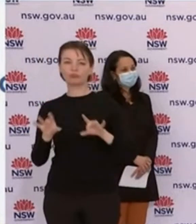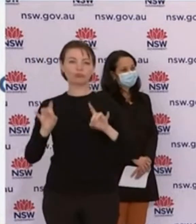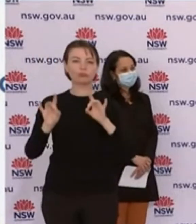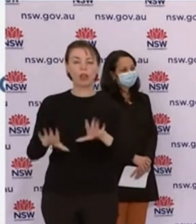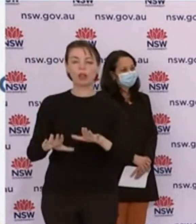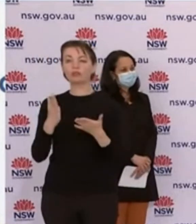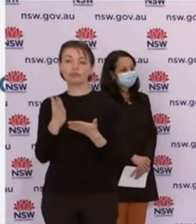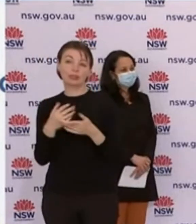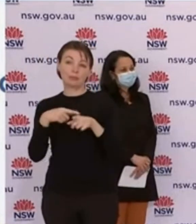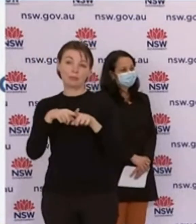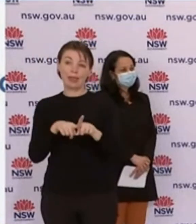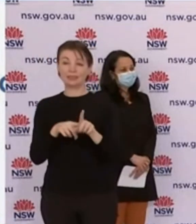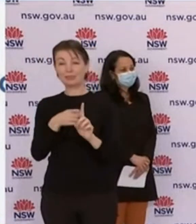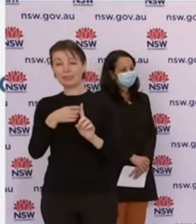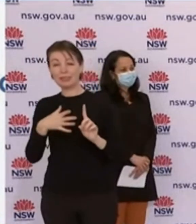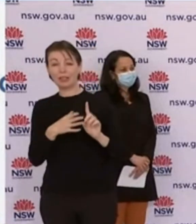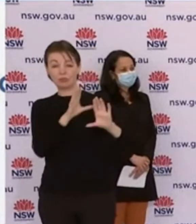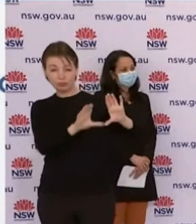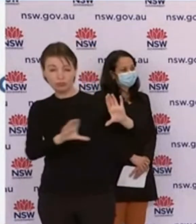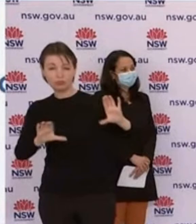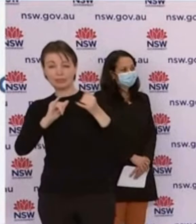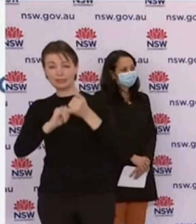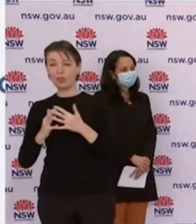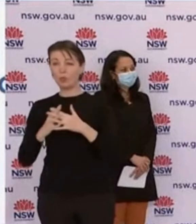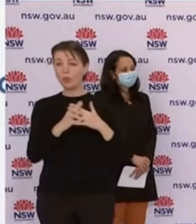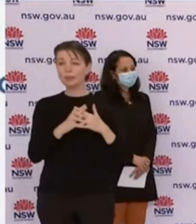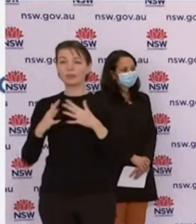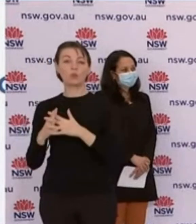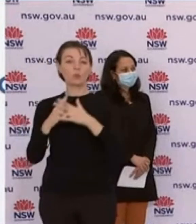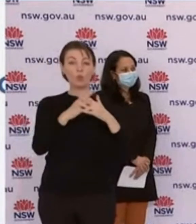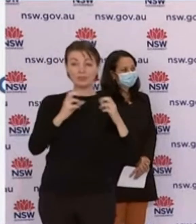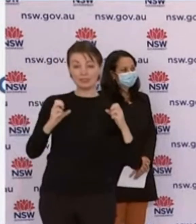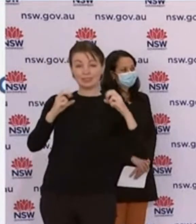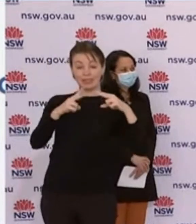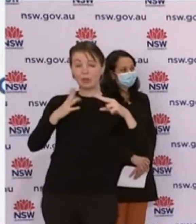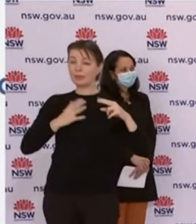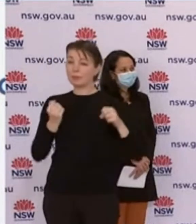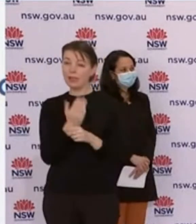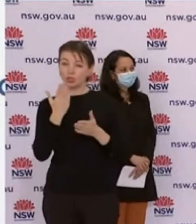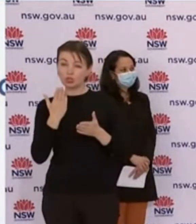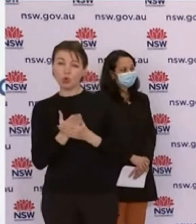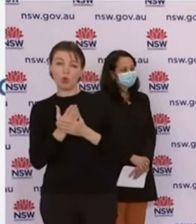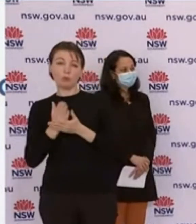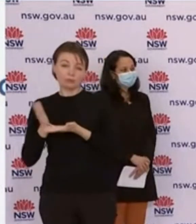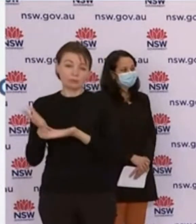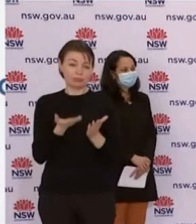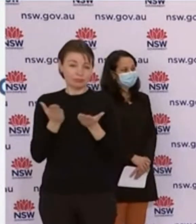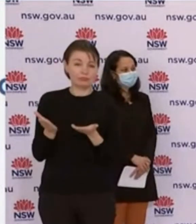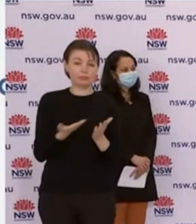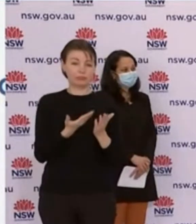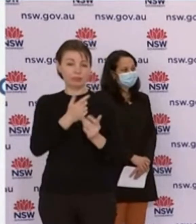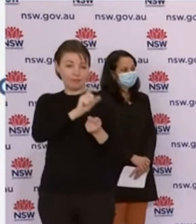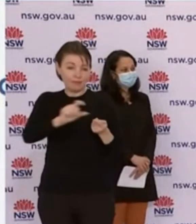everybody in those 12 local government areas, the suburbs in Western and Southwestern Sydney that we've spoken about, has access to vaccine, is encouraged to